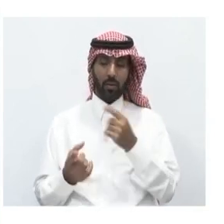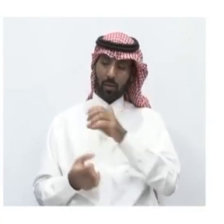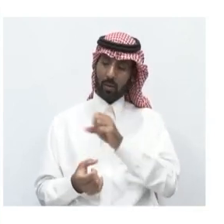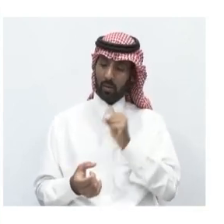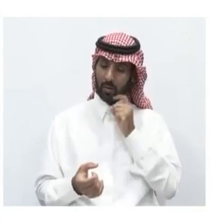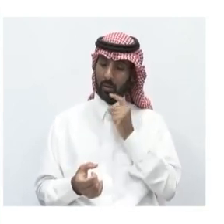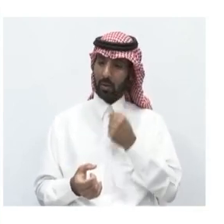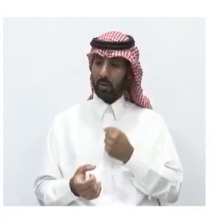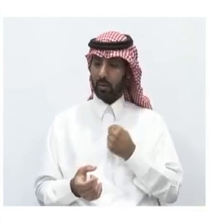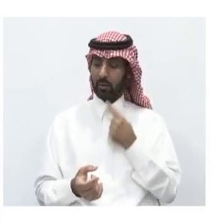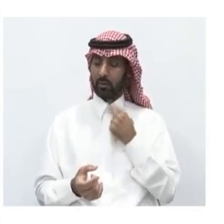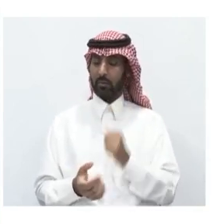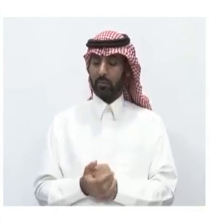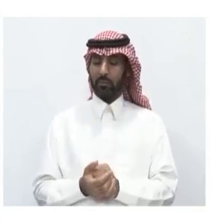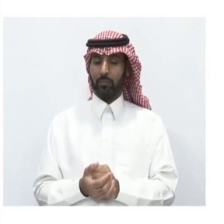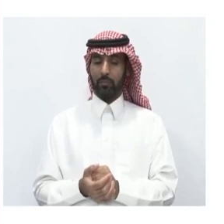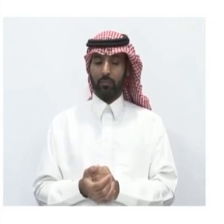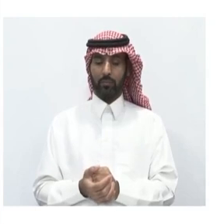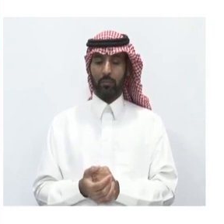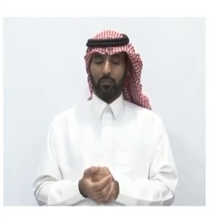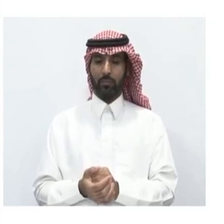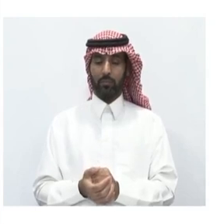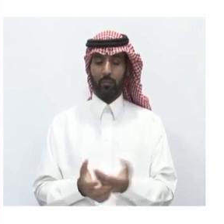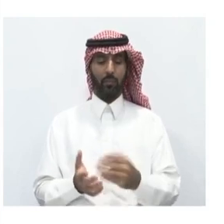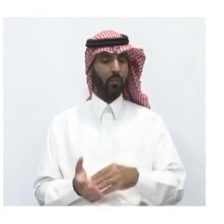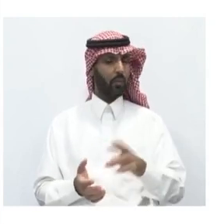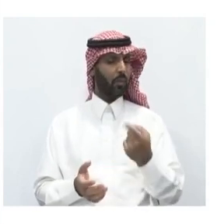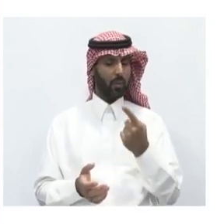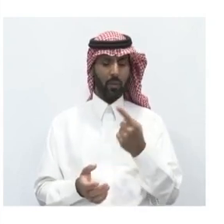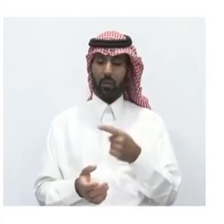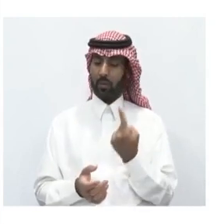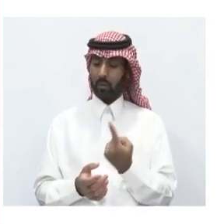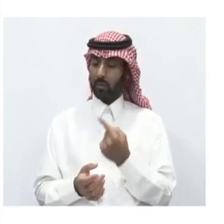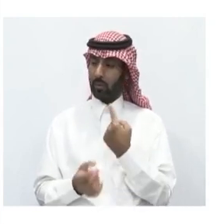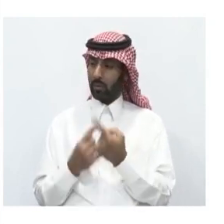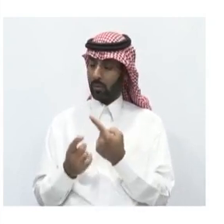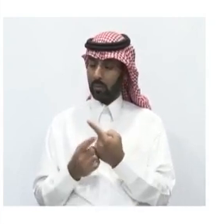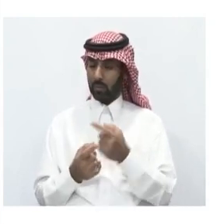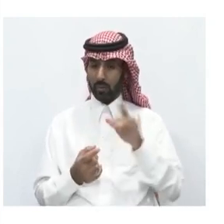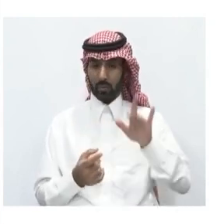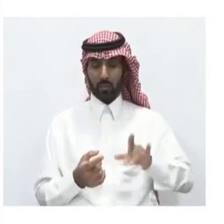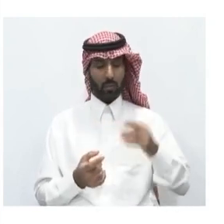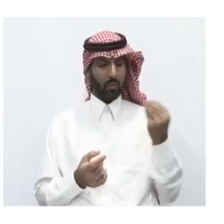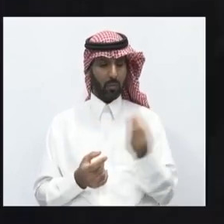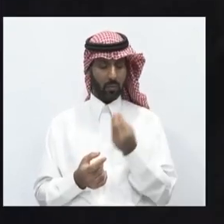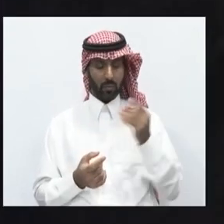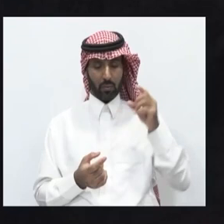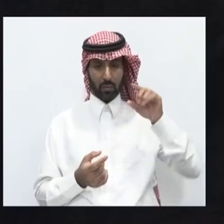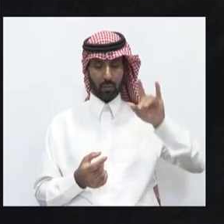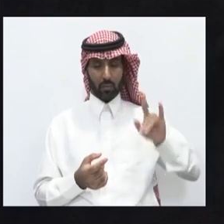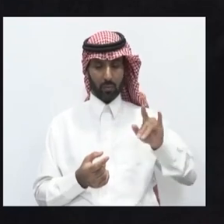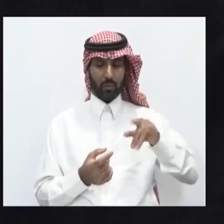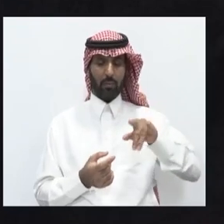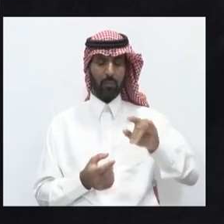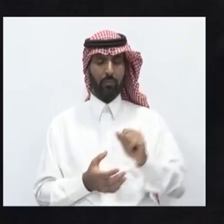wants? So let's answer the first question. What request does the passenger make from the flight attendant?